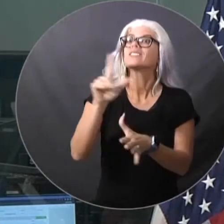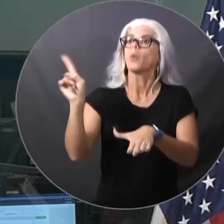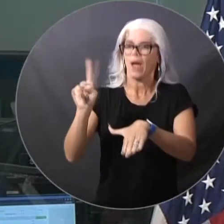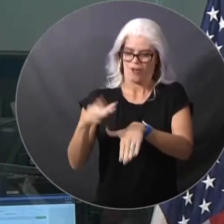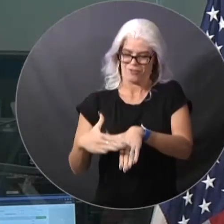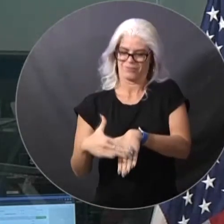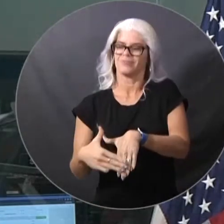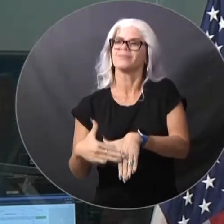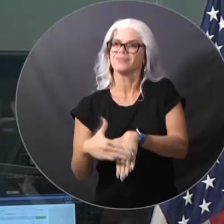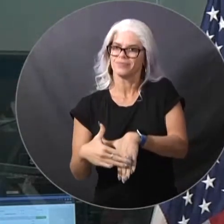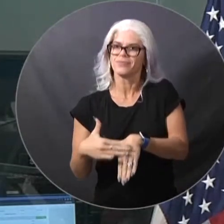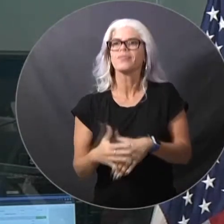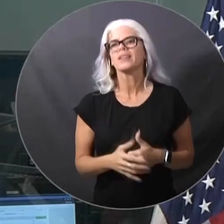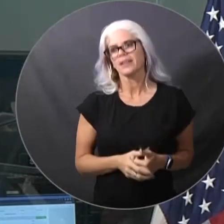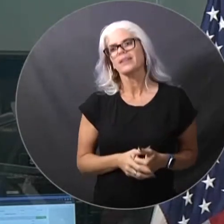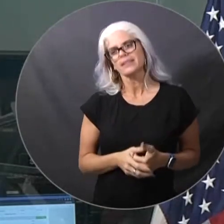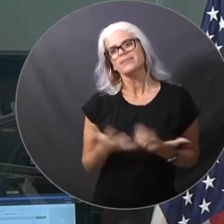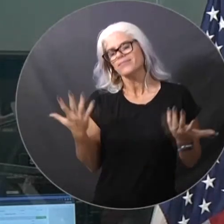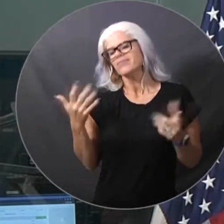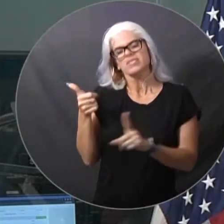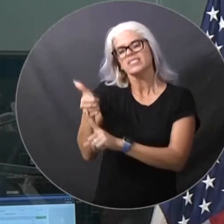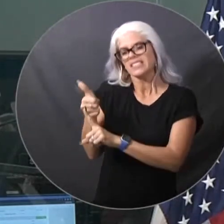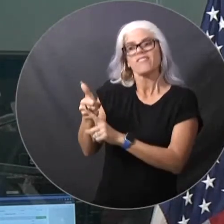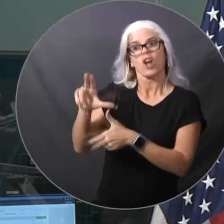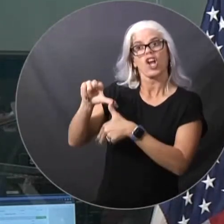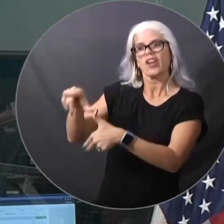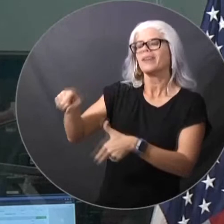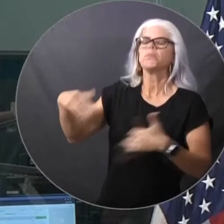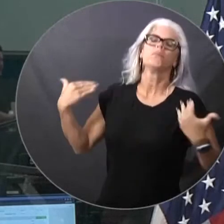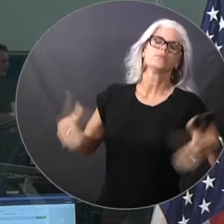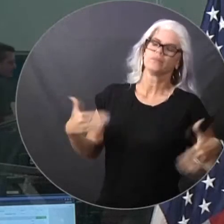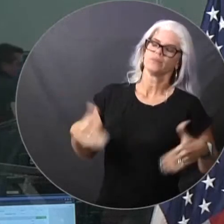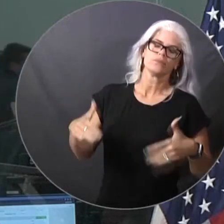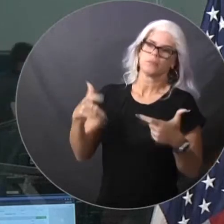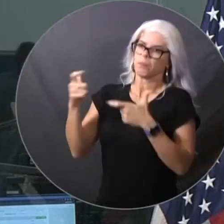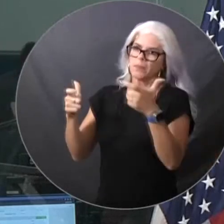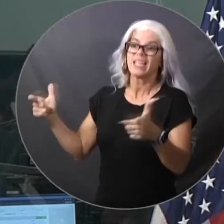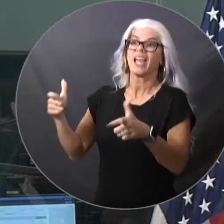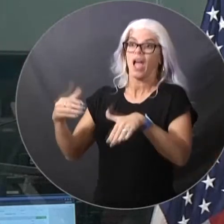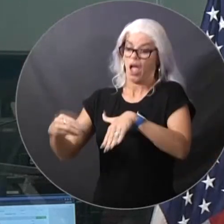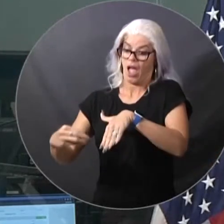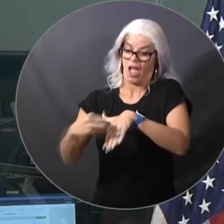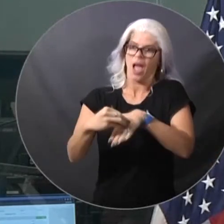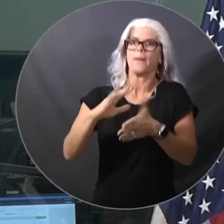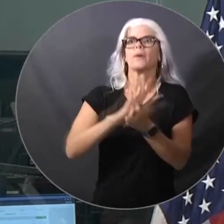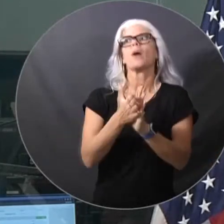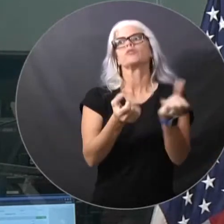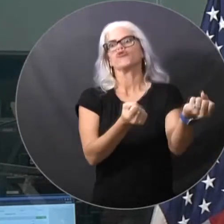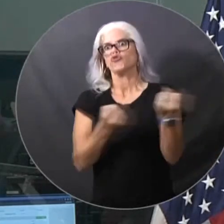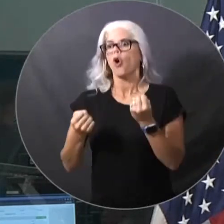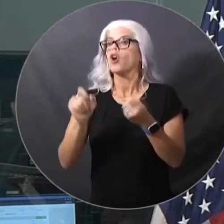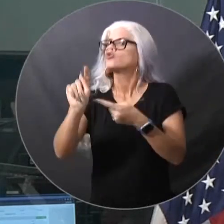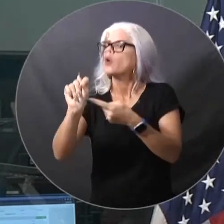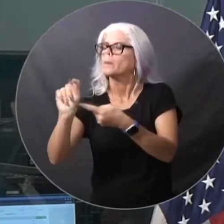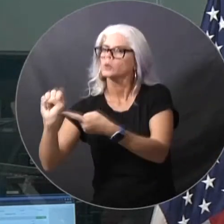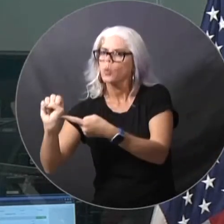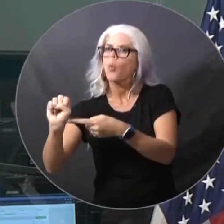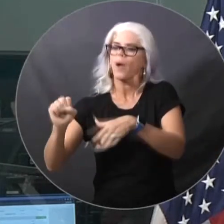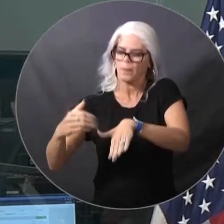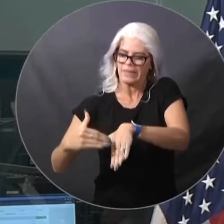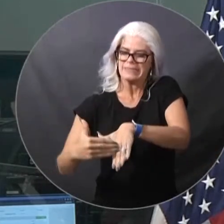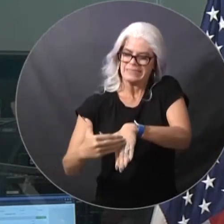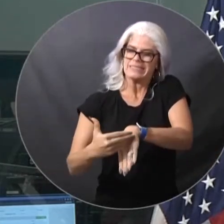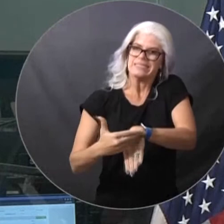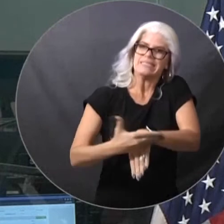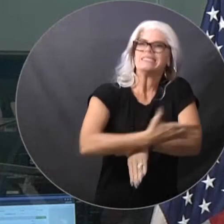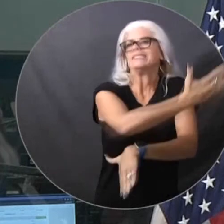It's clearly a very strong tropical storm all the way until it exits the Florida Peninsula in the Atlantic